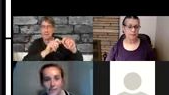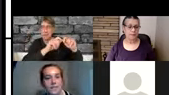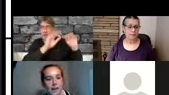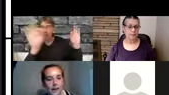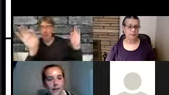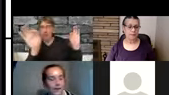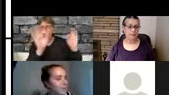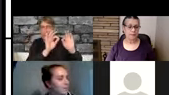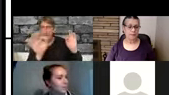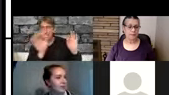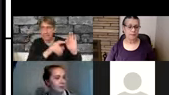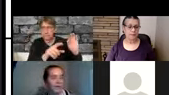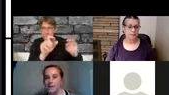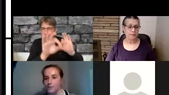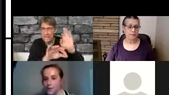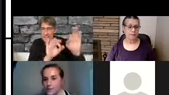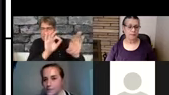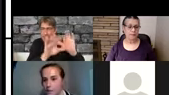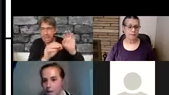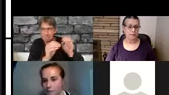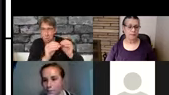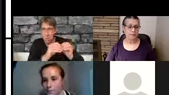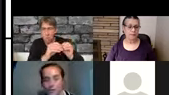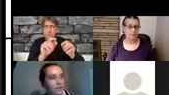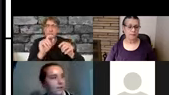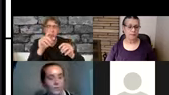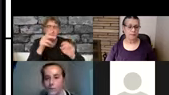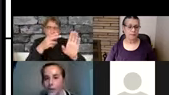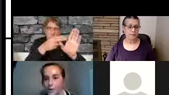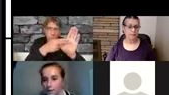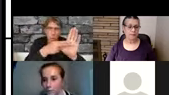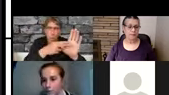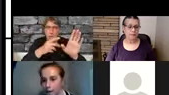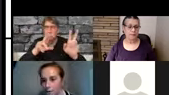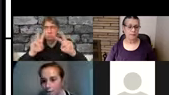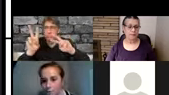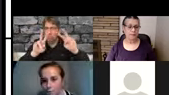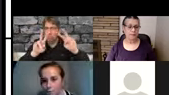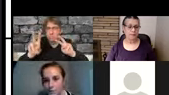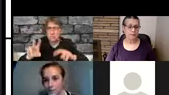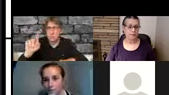slide. But highly recommend playing around with either of those tools. They're a good